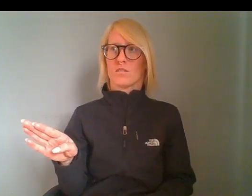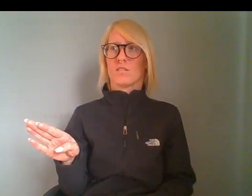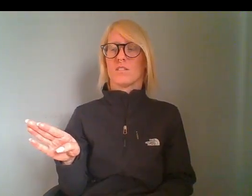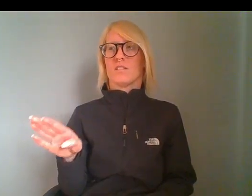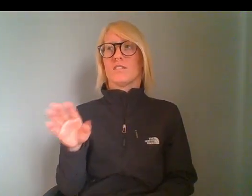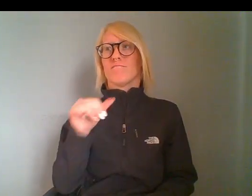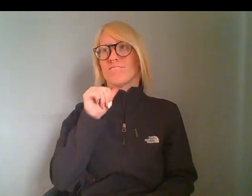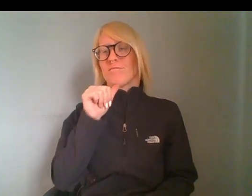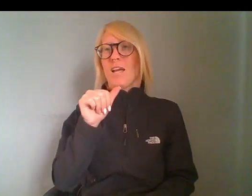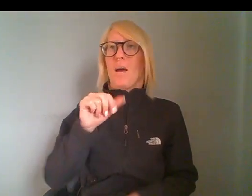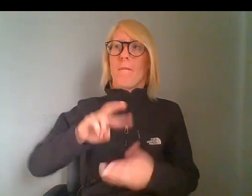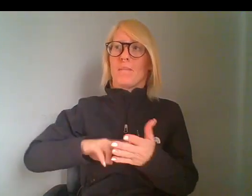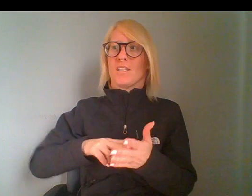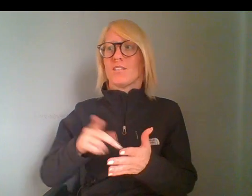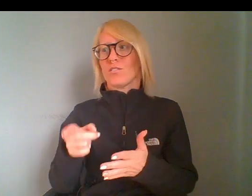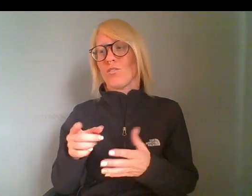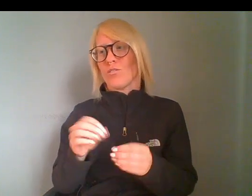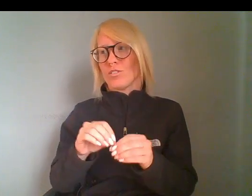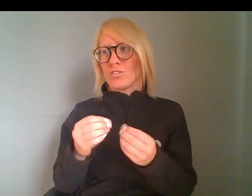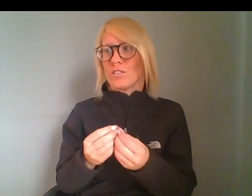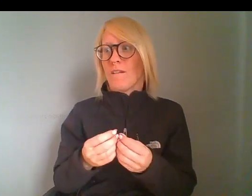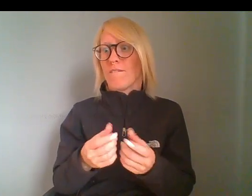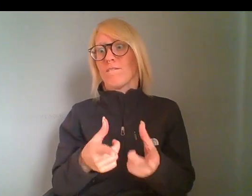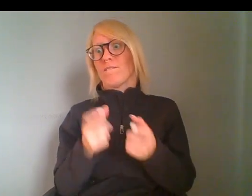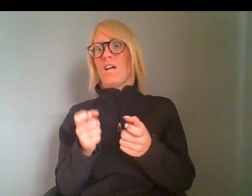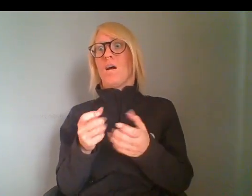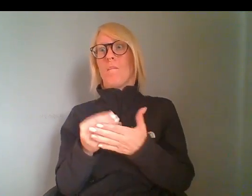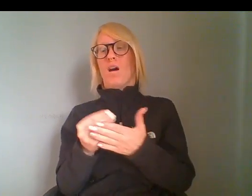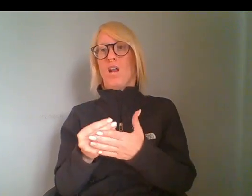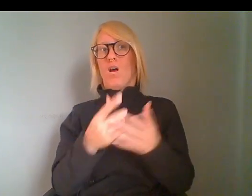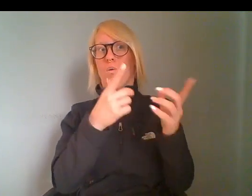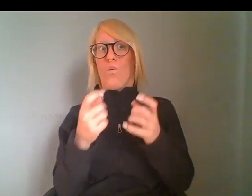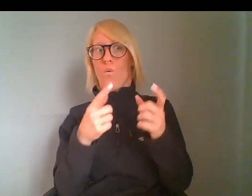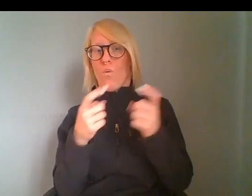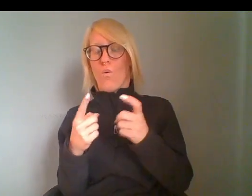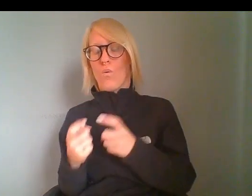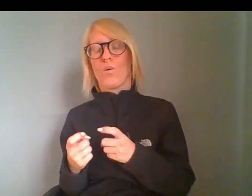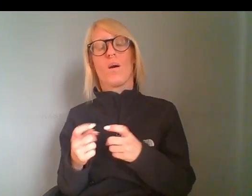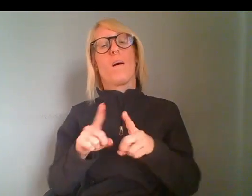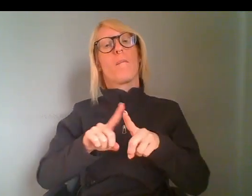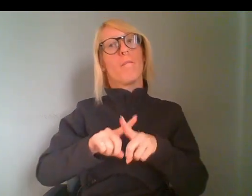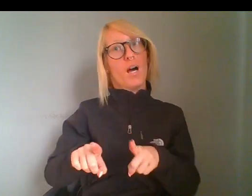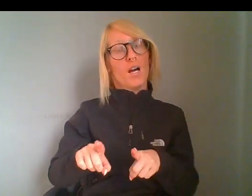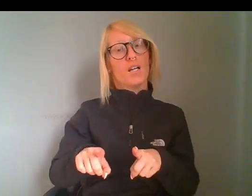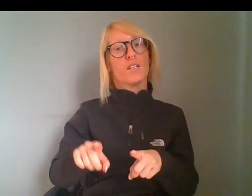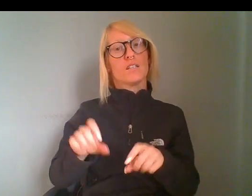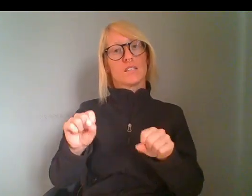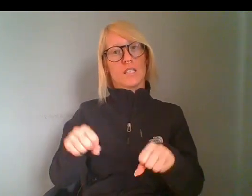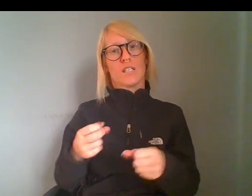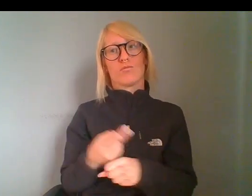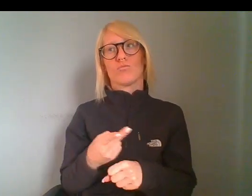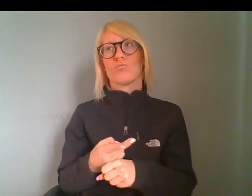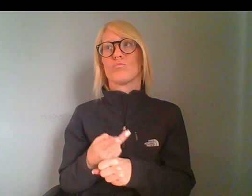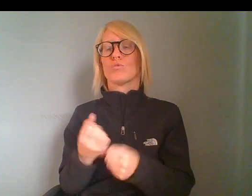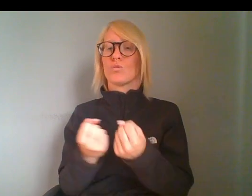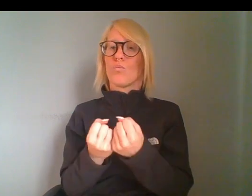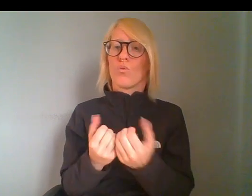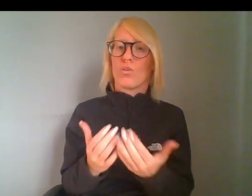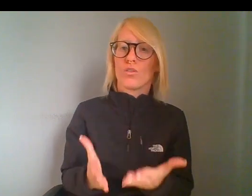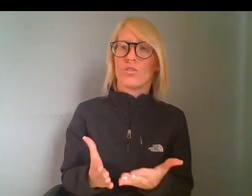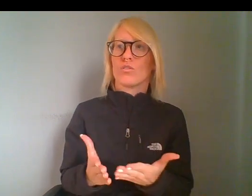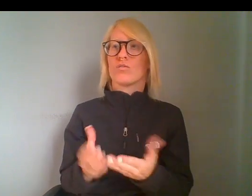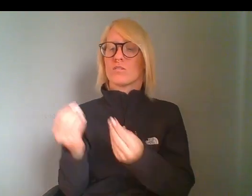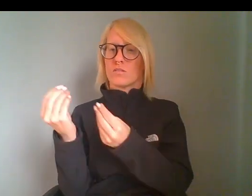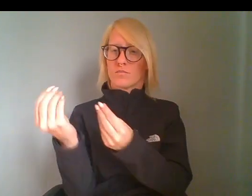rolling in. It's another outlet for you to talk to donors and prospects in the community at a time cost, but not a